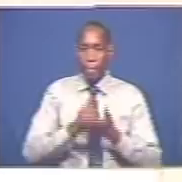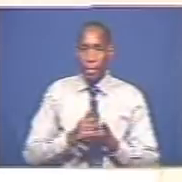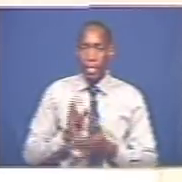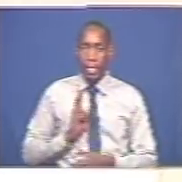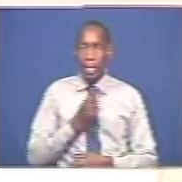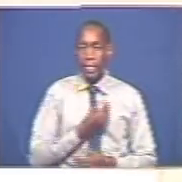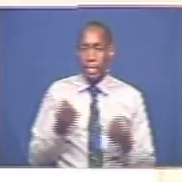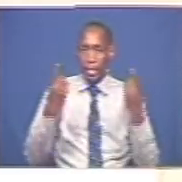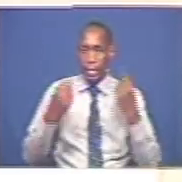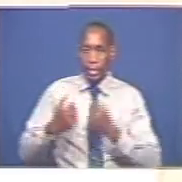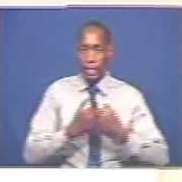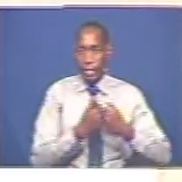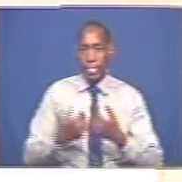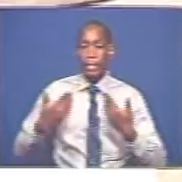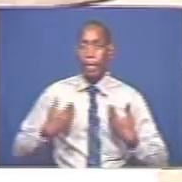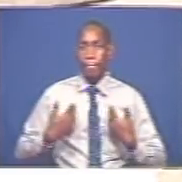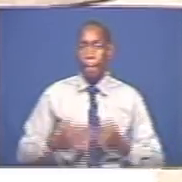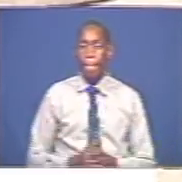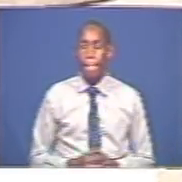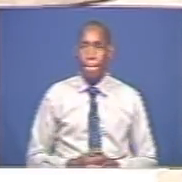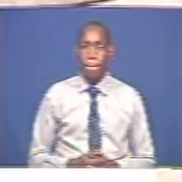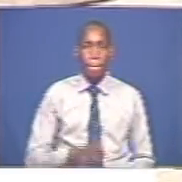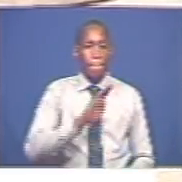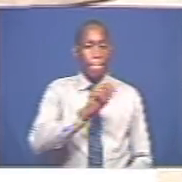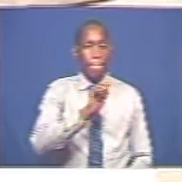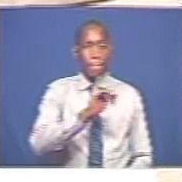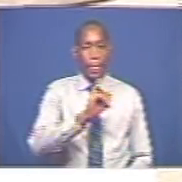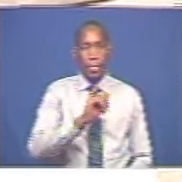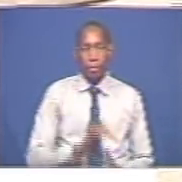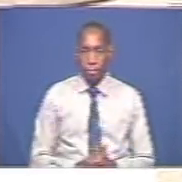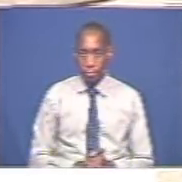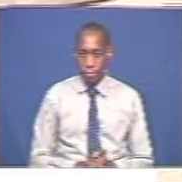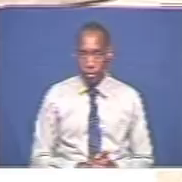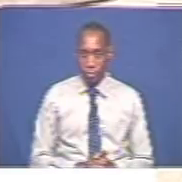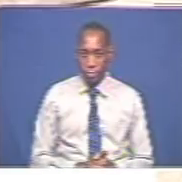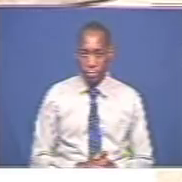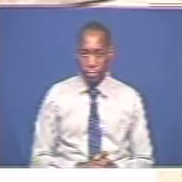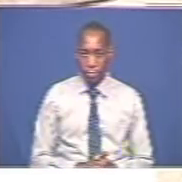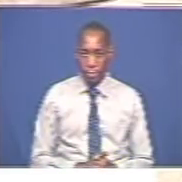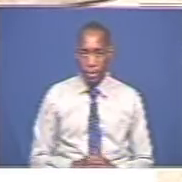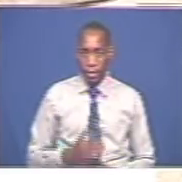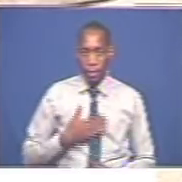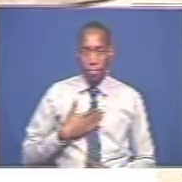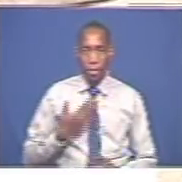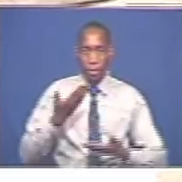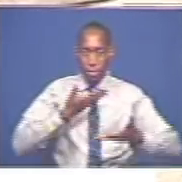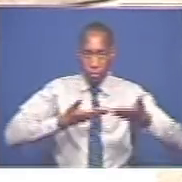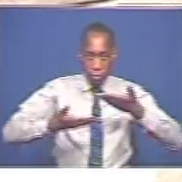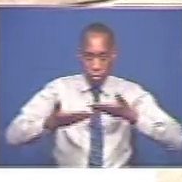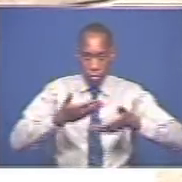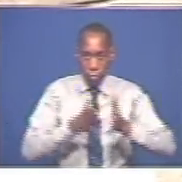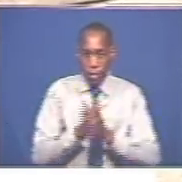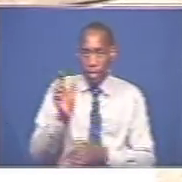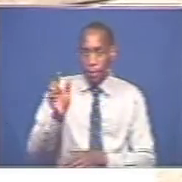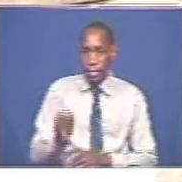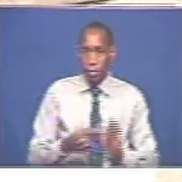the challenges that we face. Mm-hmm. Mary. Mm. I'd like to talk to somebody probably who's been exhibiting